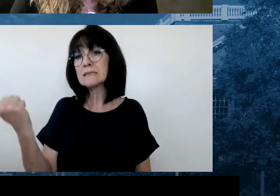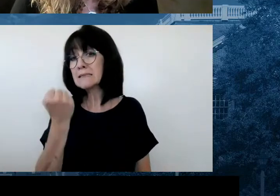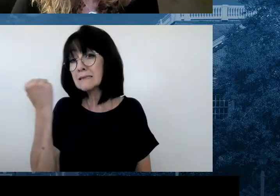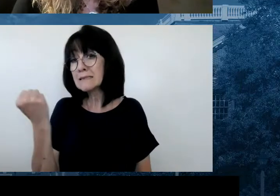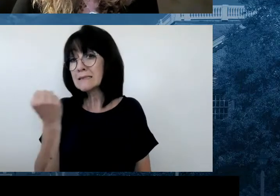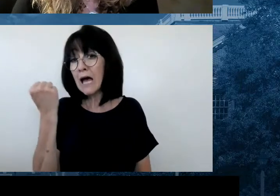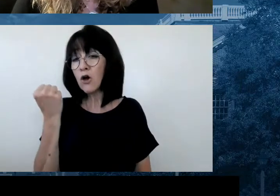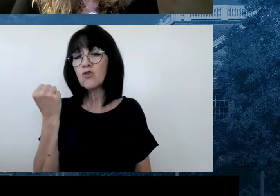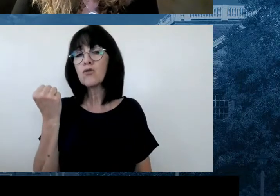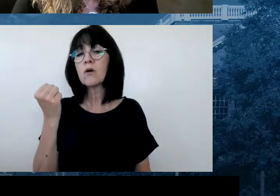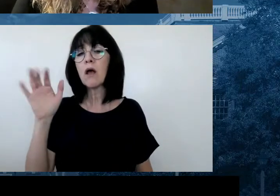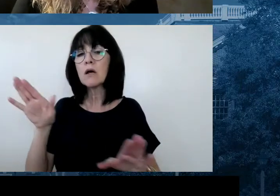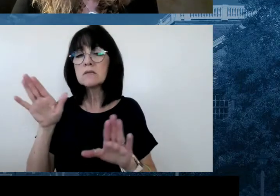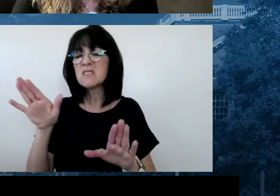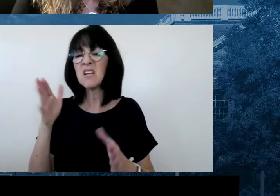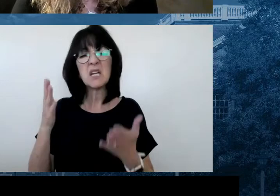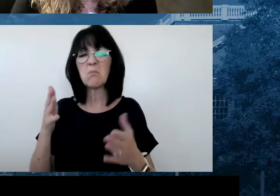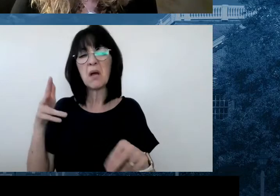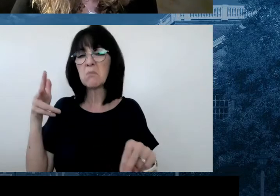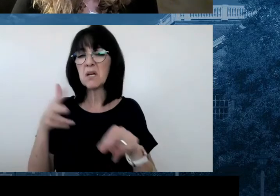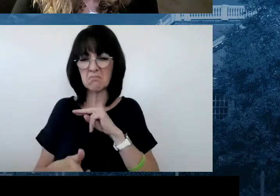5 days a week over the summer.